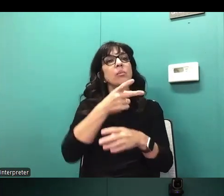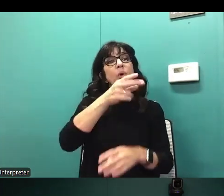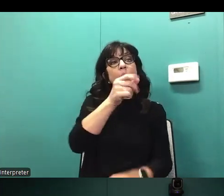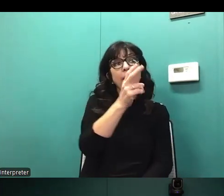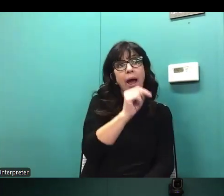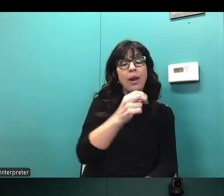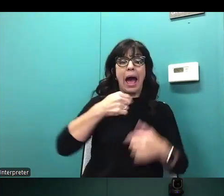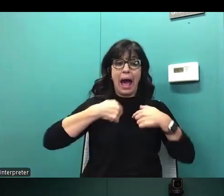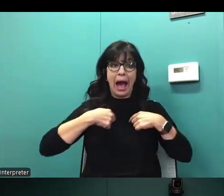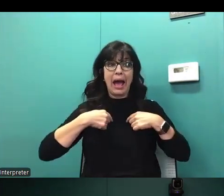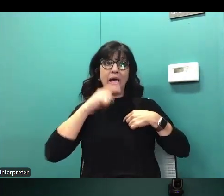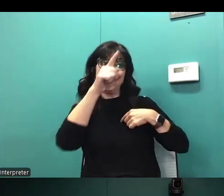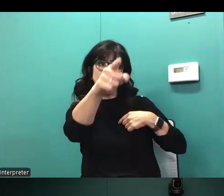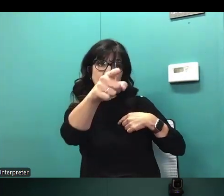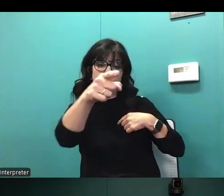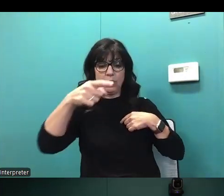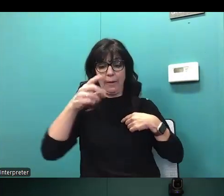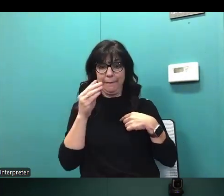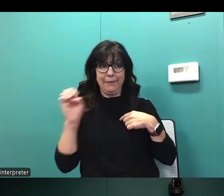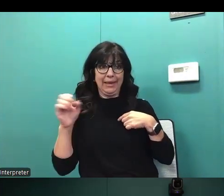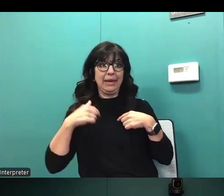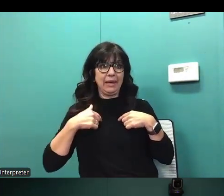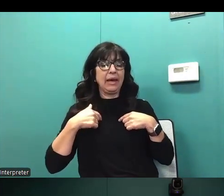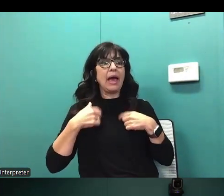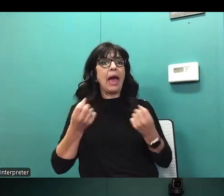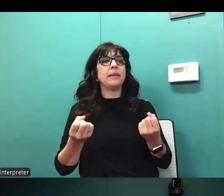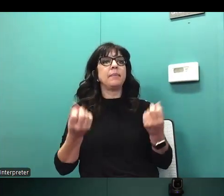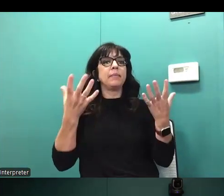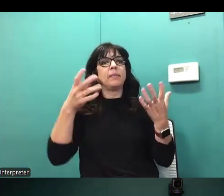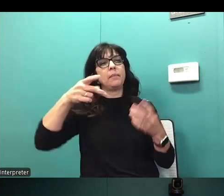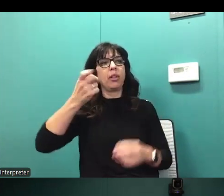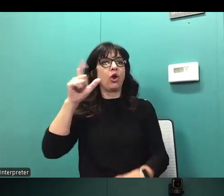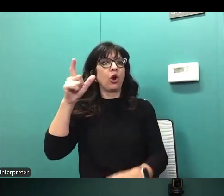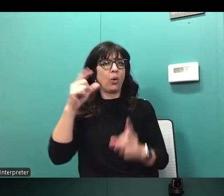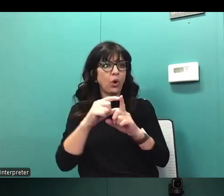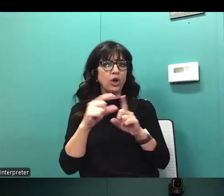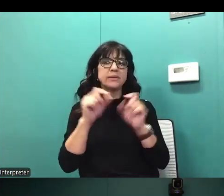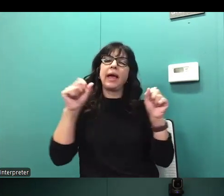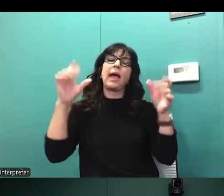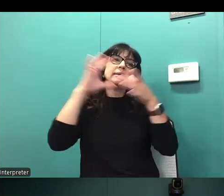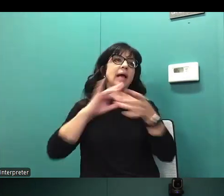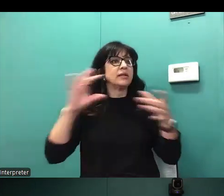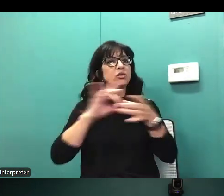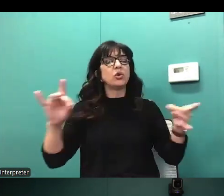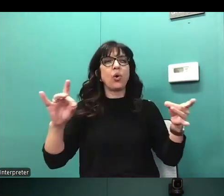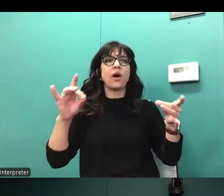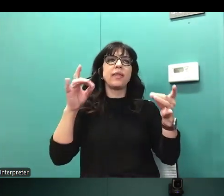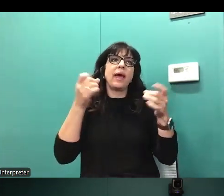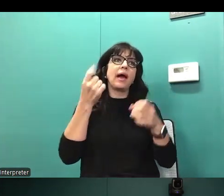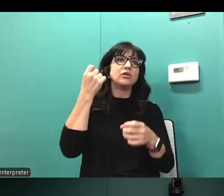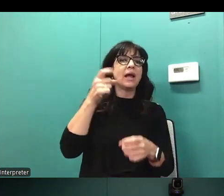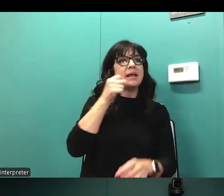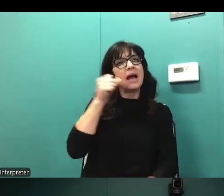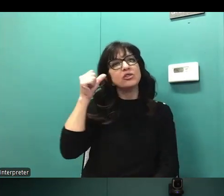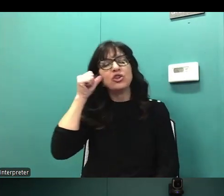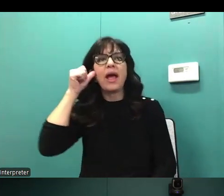I, you, me, we. They're using all of them and plural words. And they can tell a story and they understand yesterday and summer. And some of them